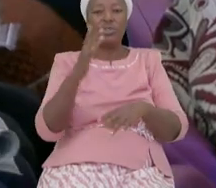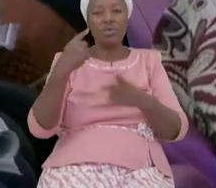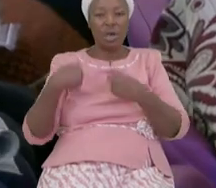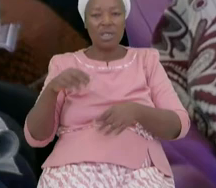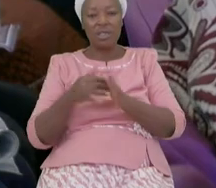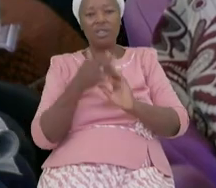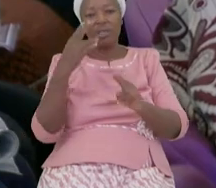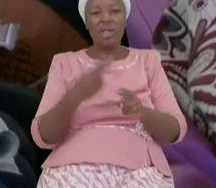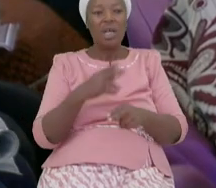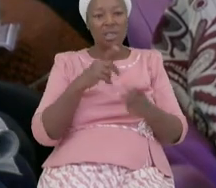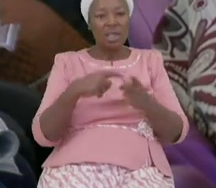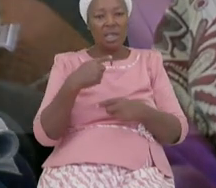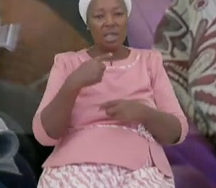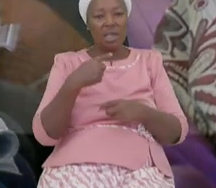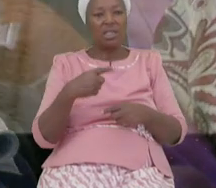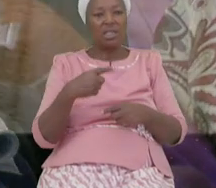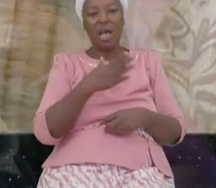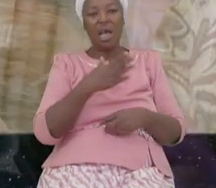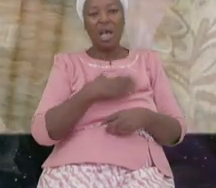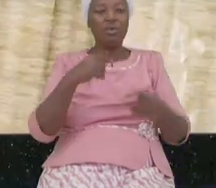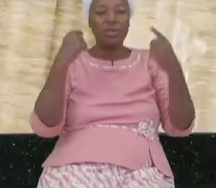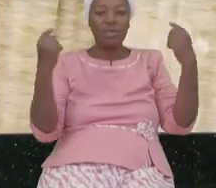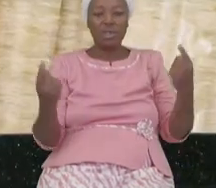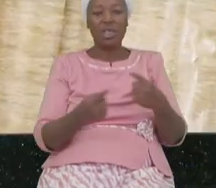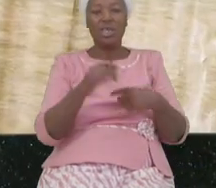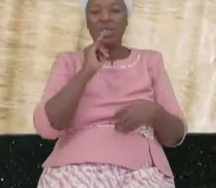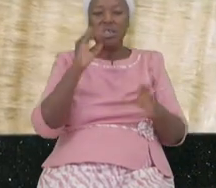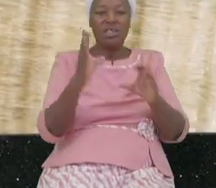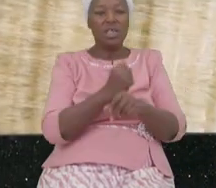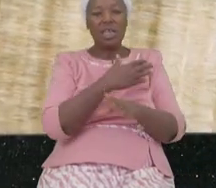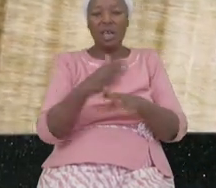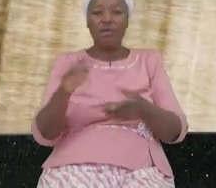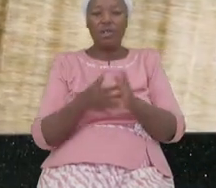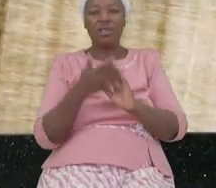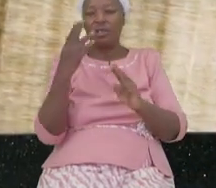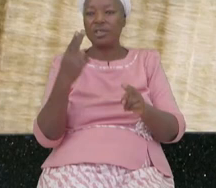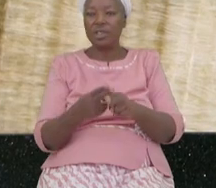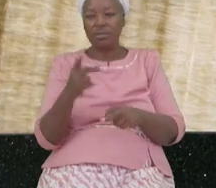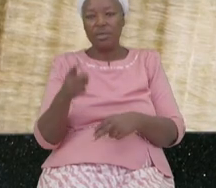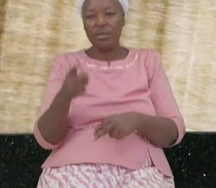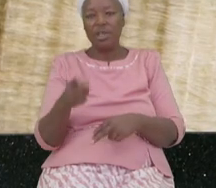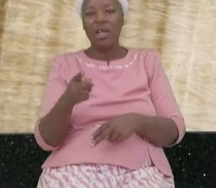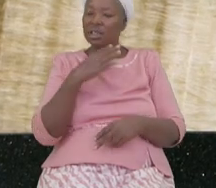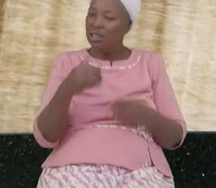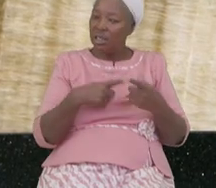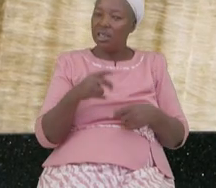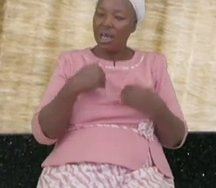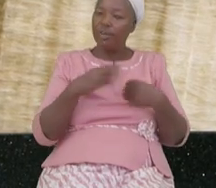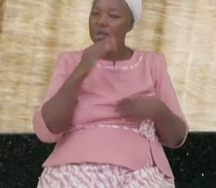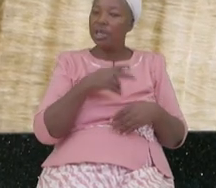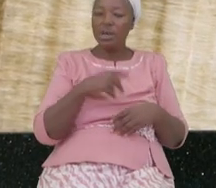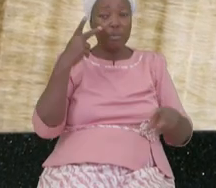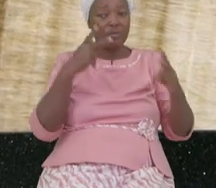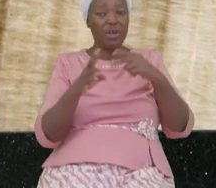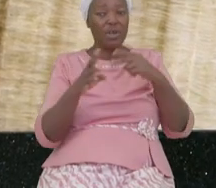heart. And then it says, and thine iniquity is taken away. He had been a prophet, and